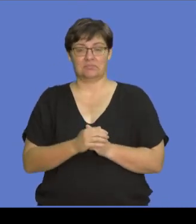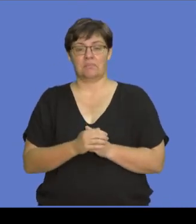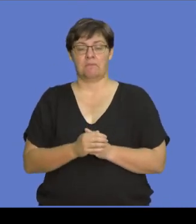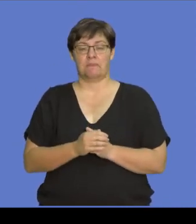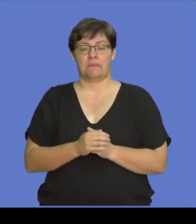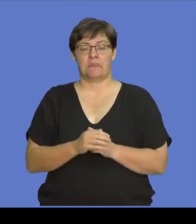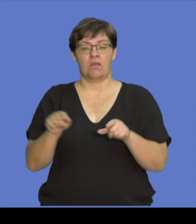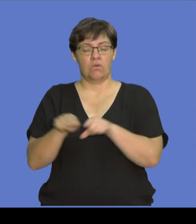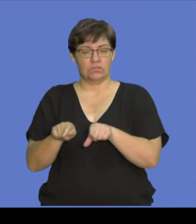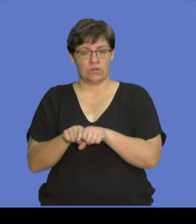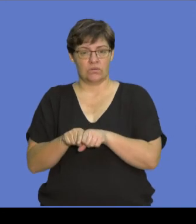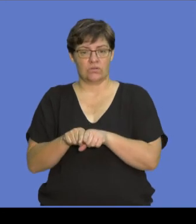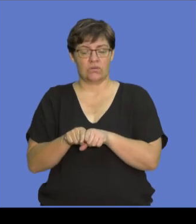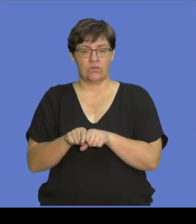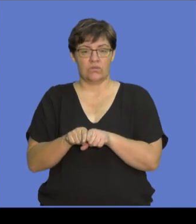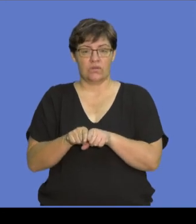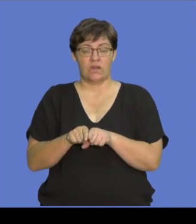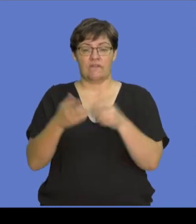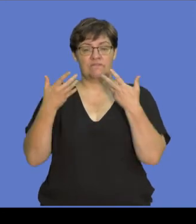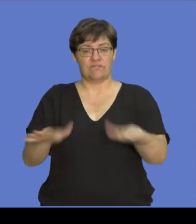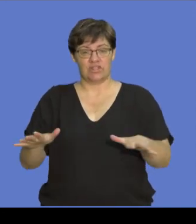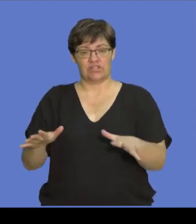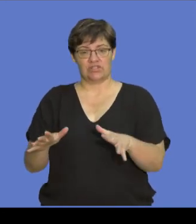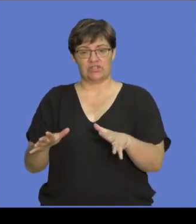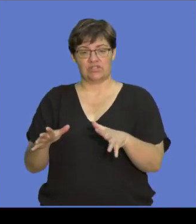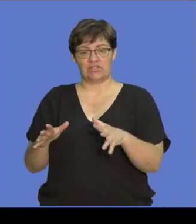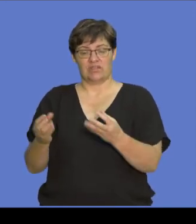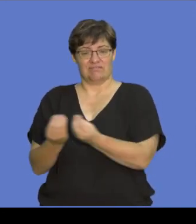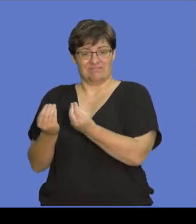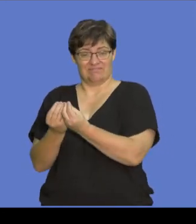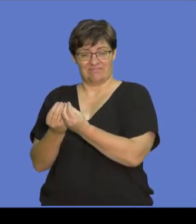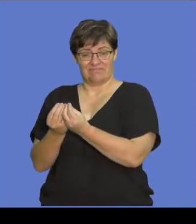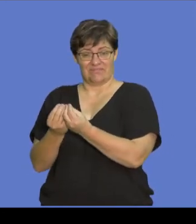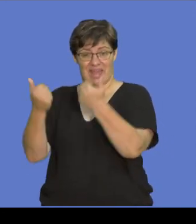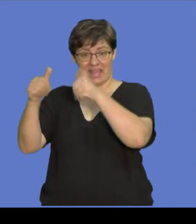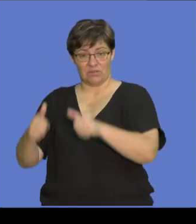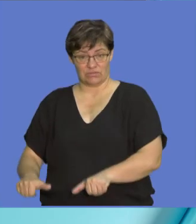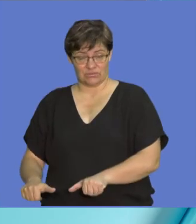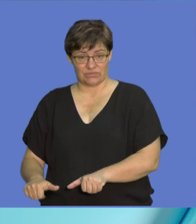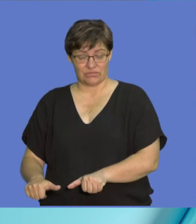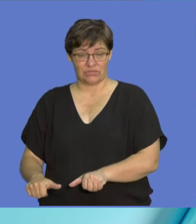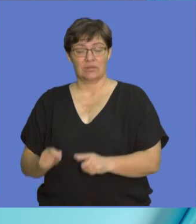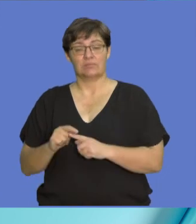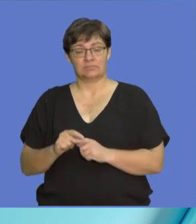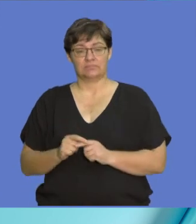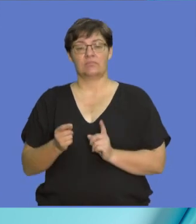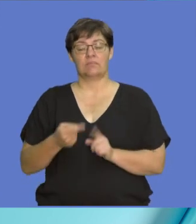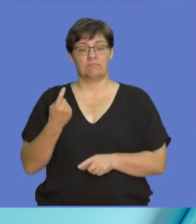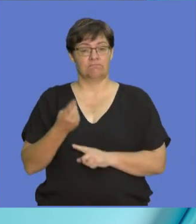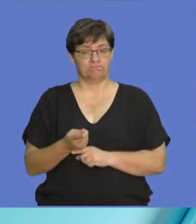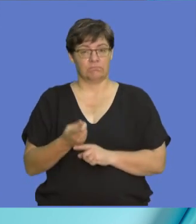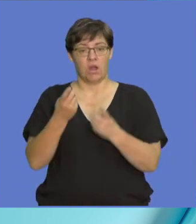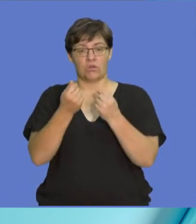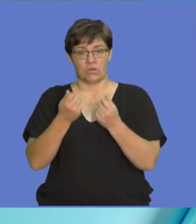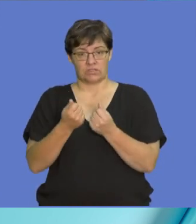know that the finished goods account is the account which then tells you where you derive your